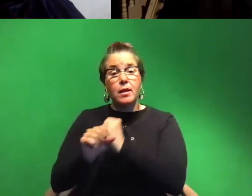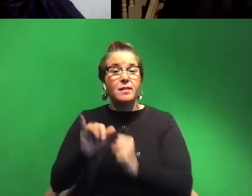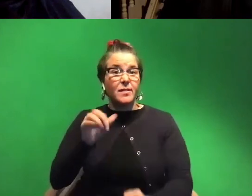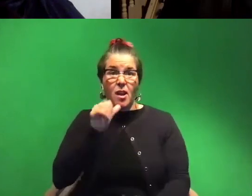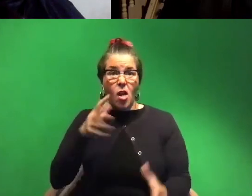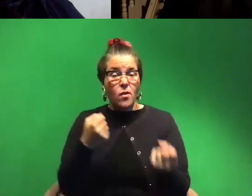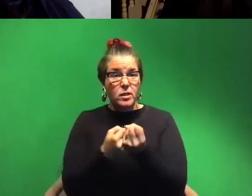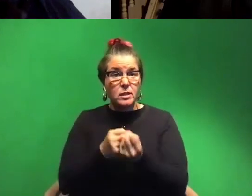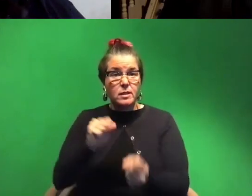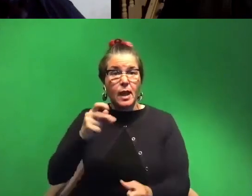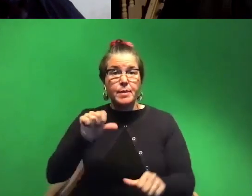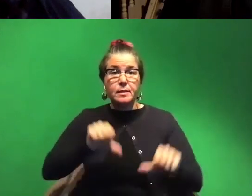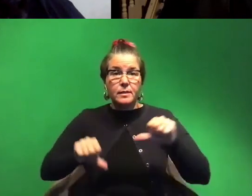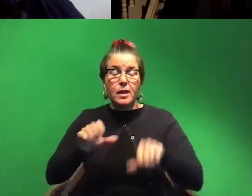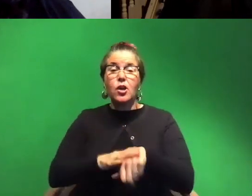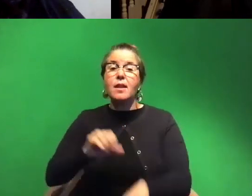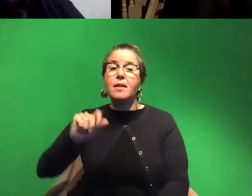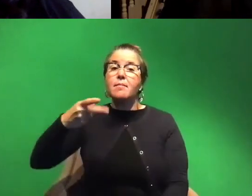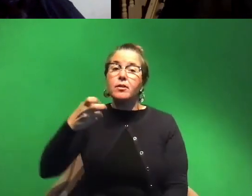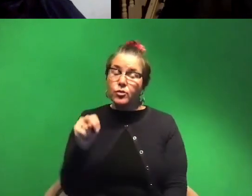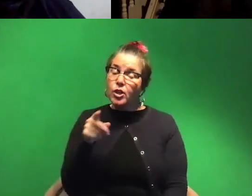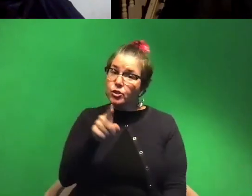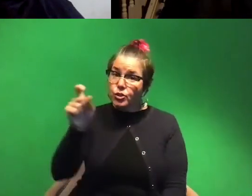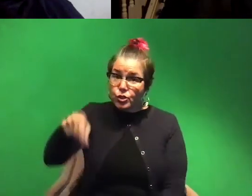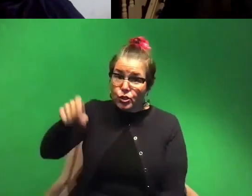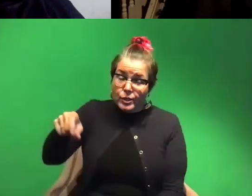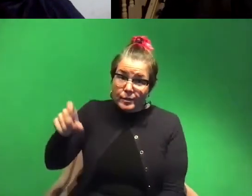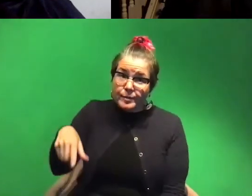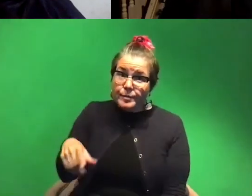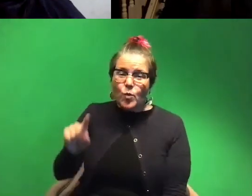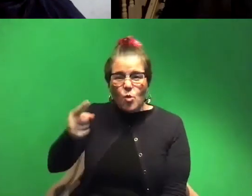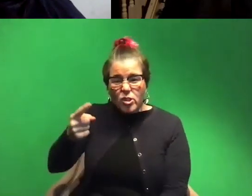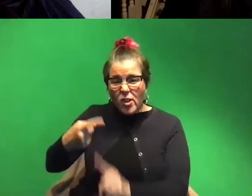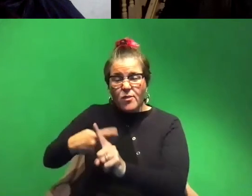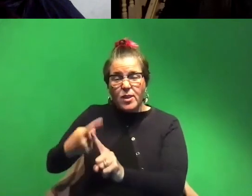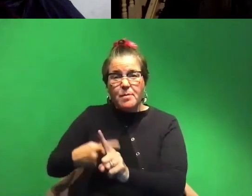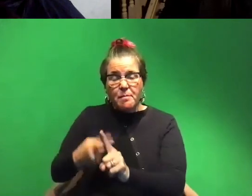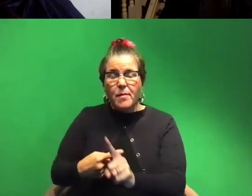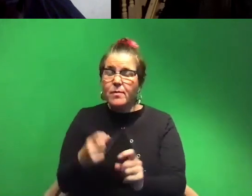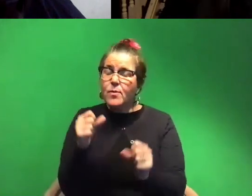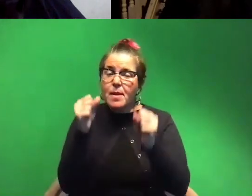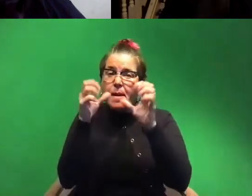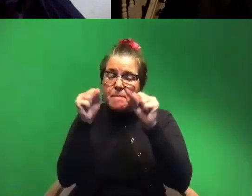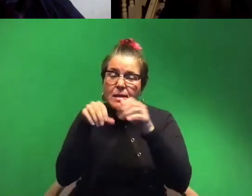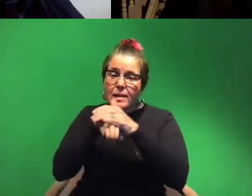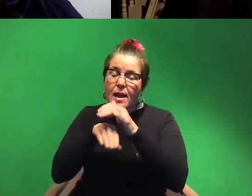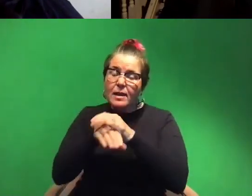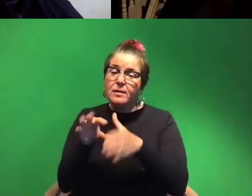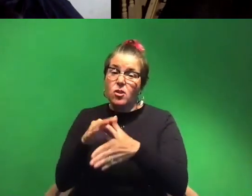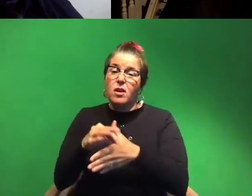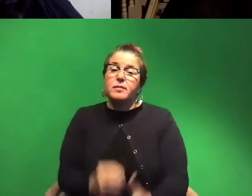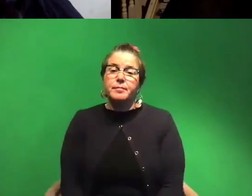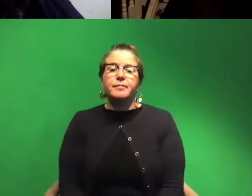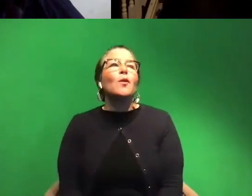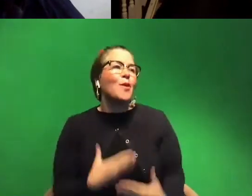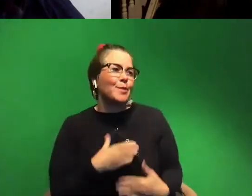supporting Skype a Scientist on Patreon, you guys should, because for $1 a month, you guys are getting amazing access to content. I